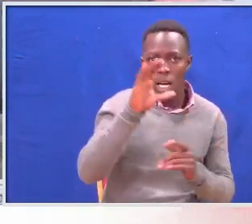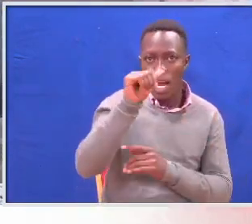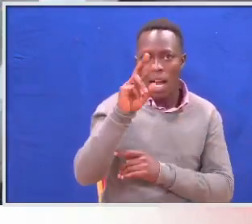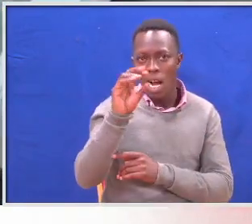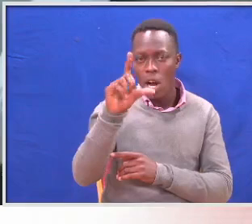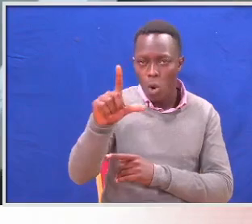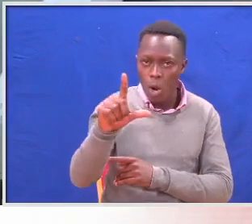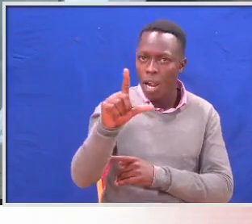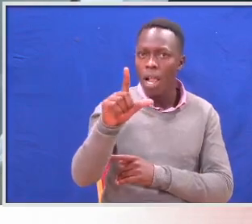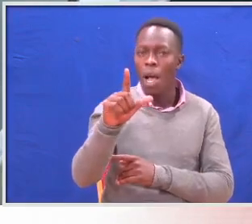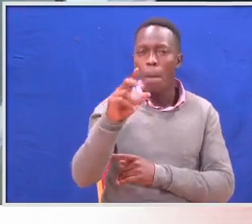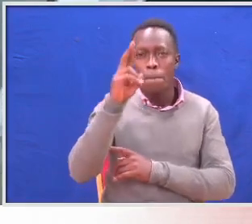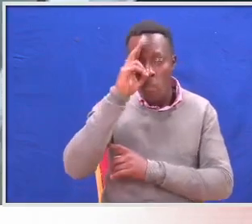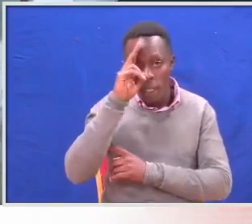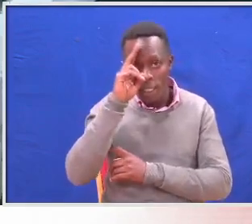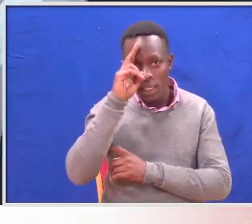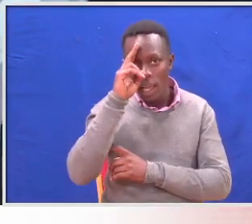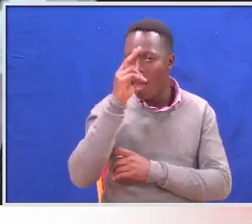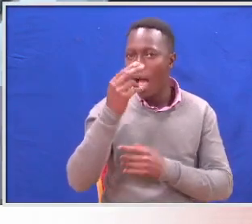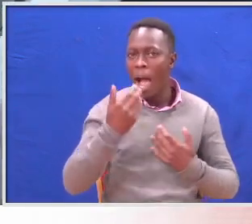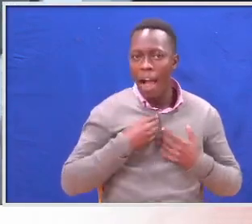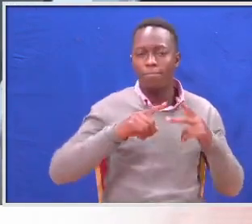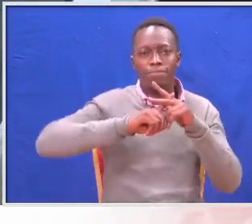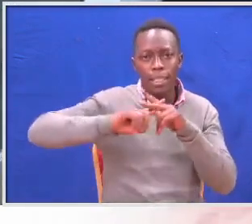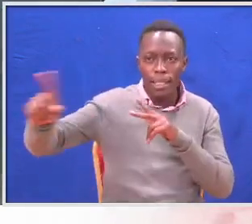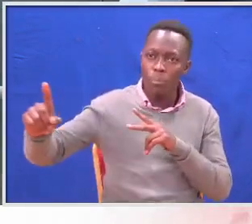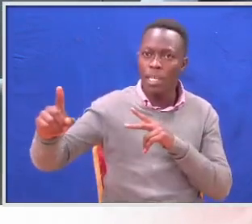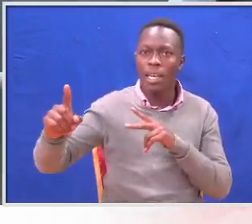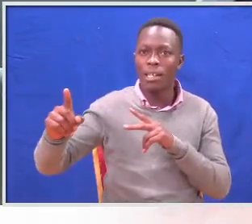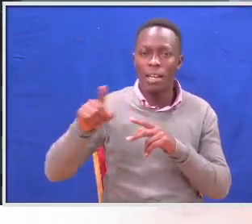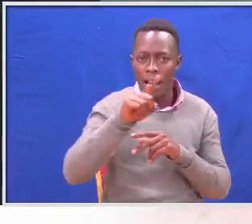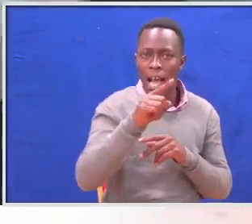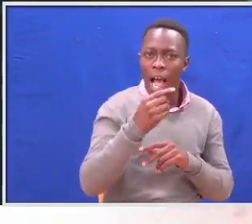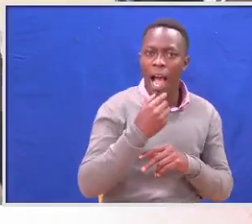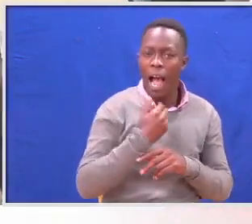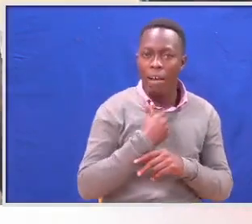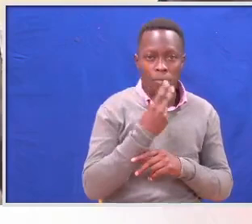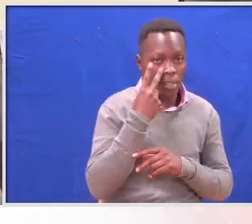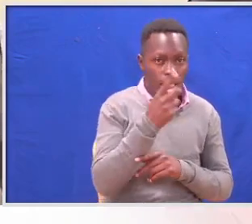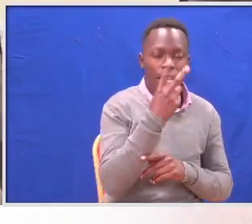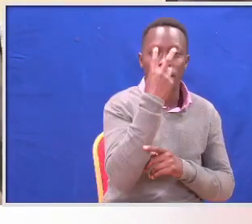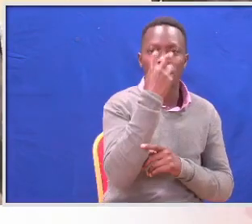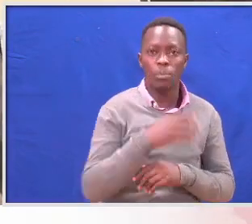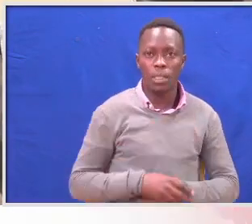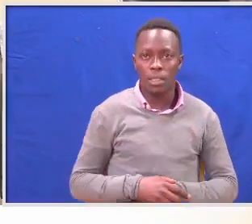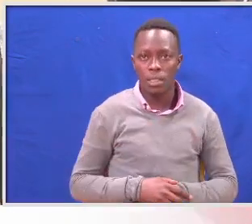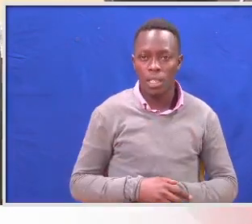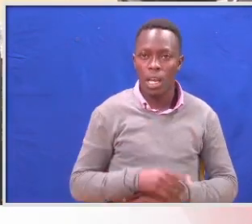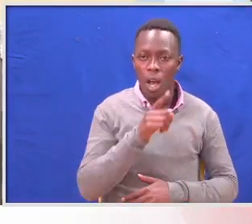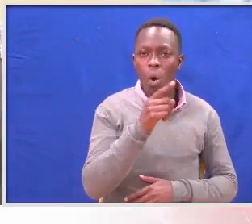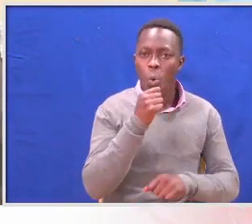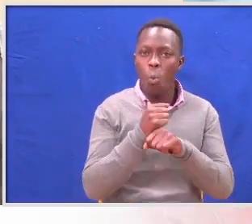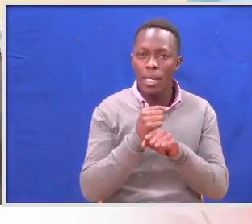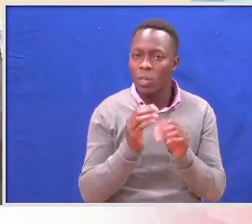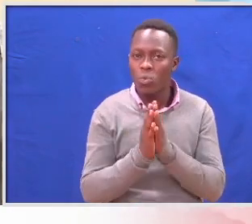Kangogo, also a police officer, has gone missing and she's being treated as a prime suspect. He's been working with